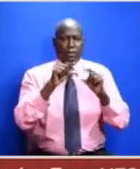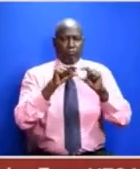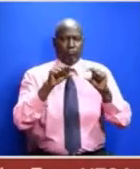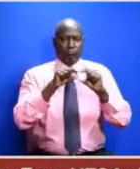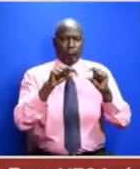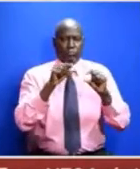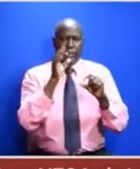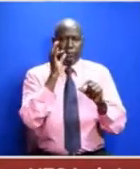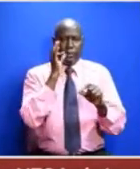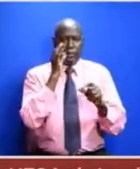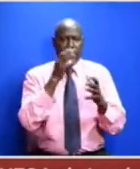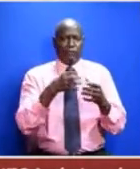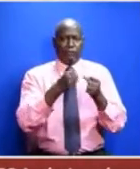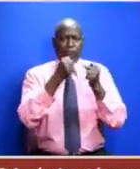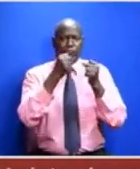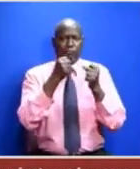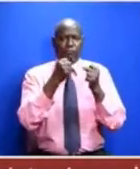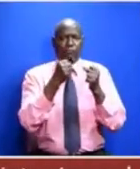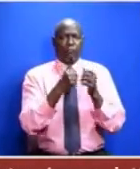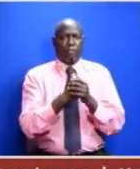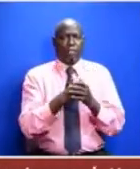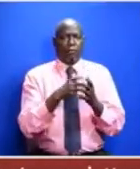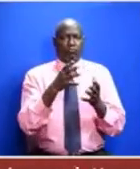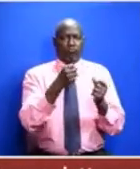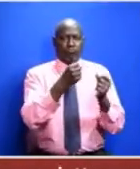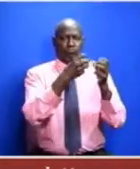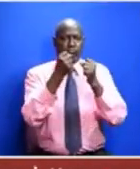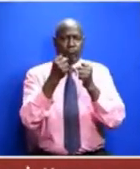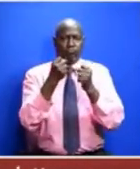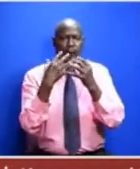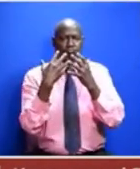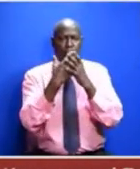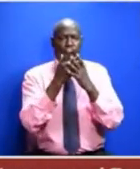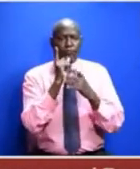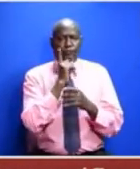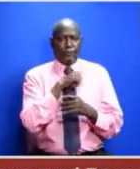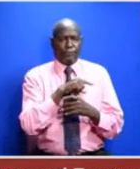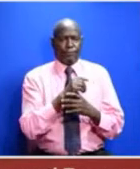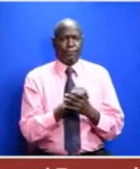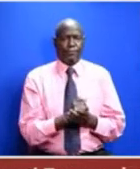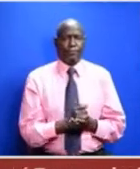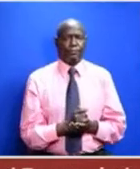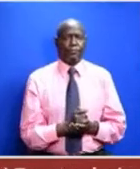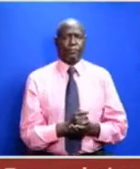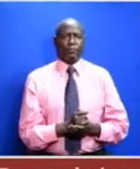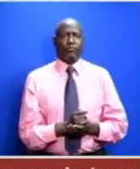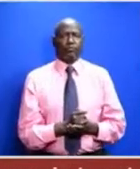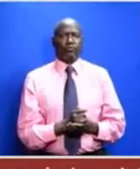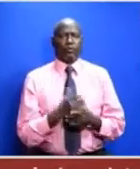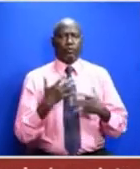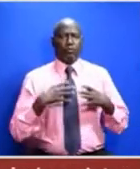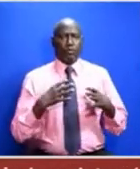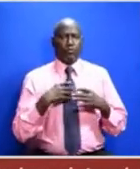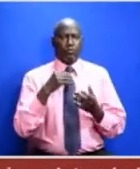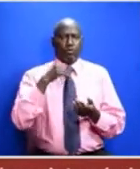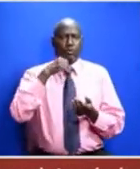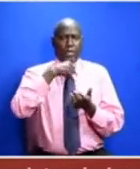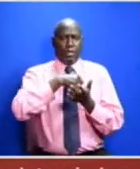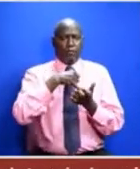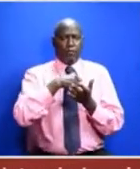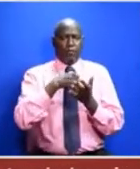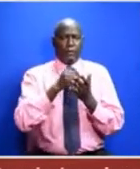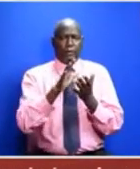At least 126 persons have also been arrested and arraigned. The people who are involved in destroying the